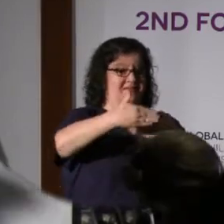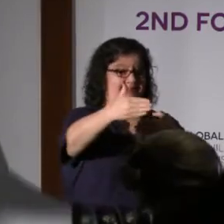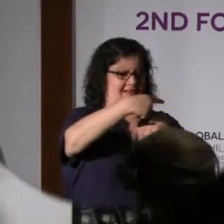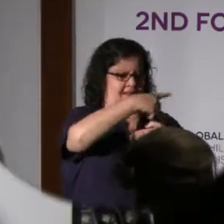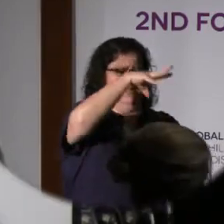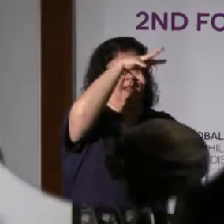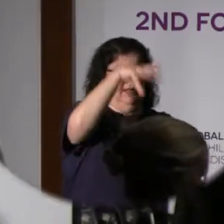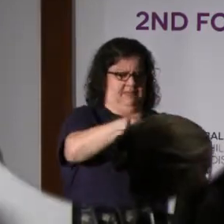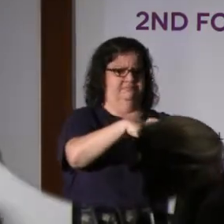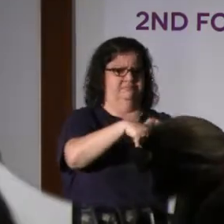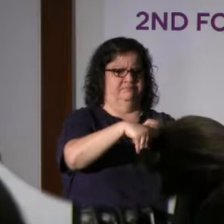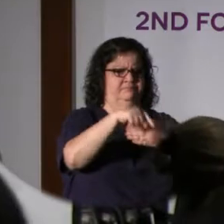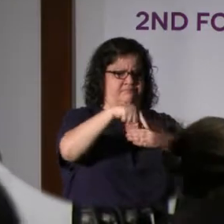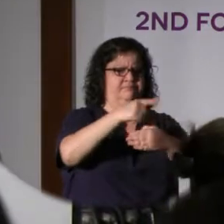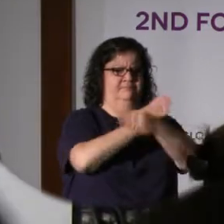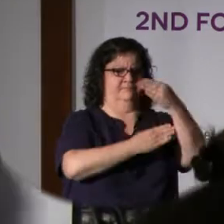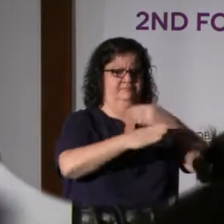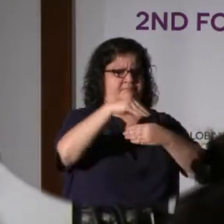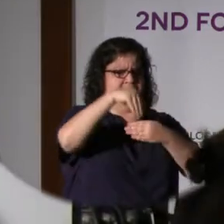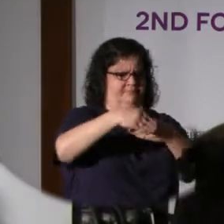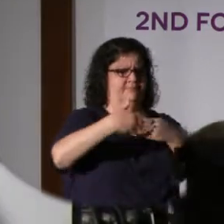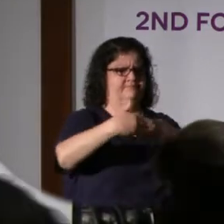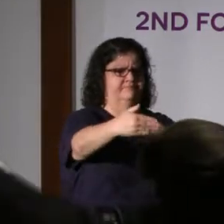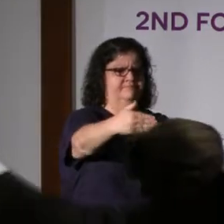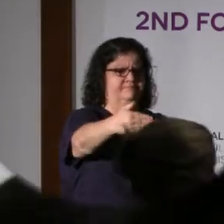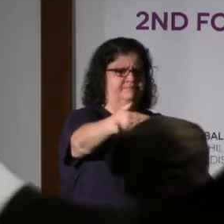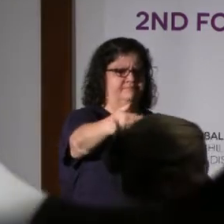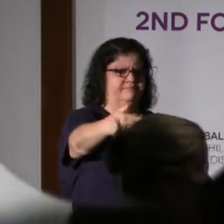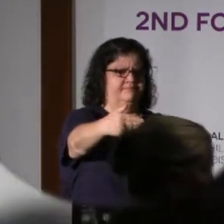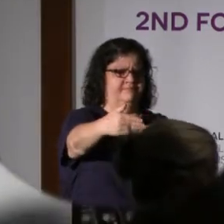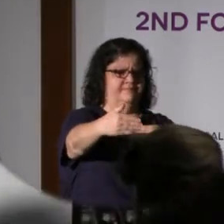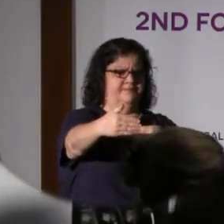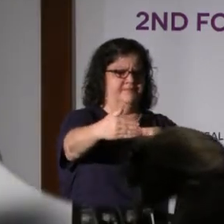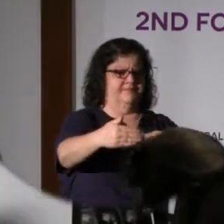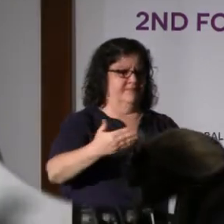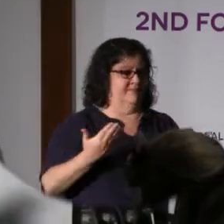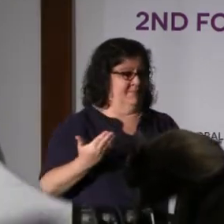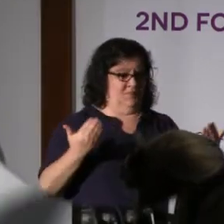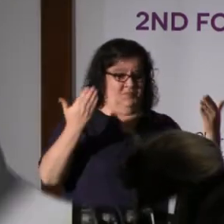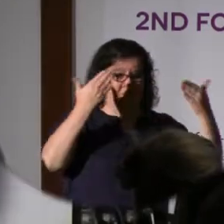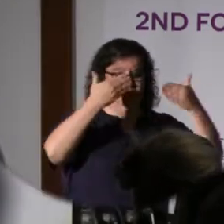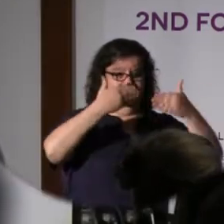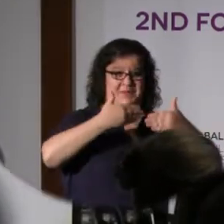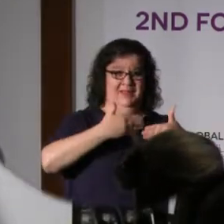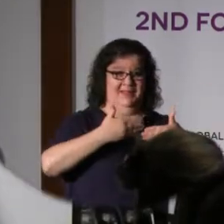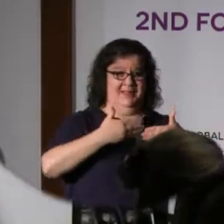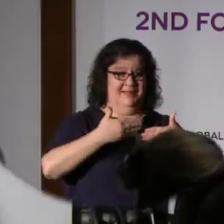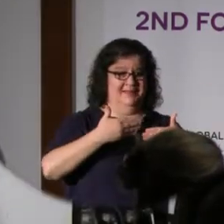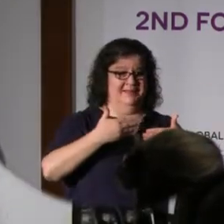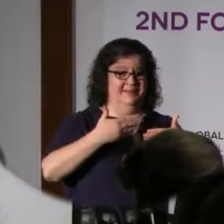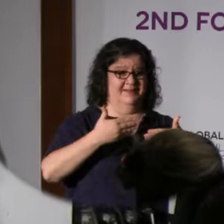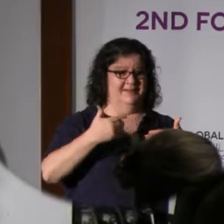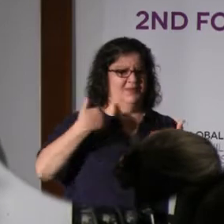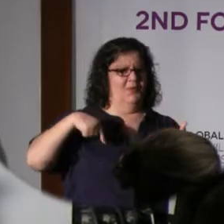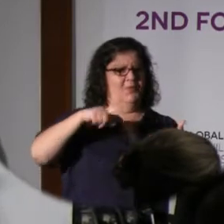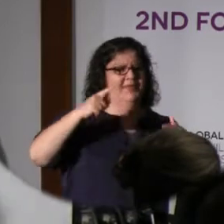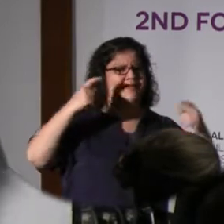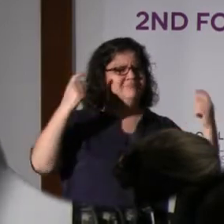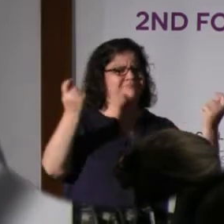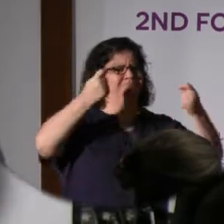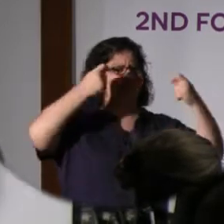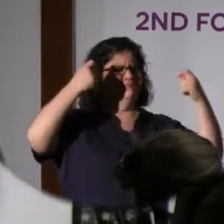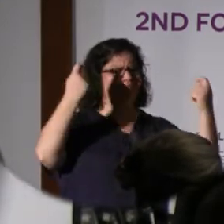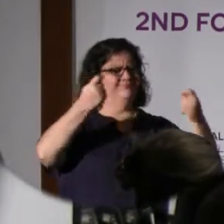Tonight, we celebrate the launch of the publication towards